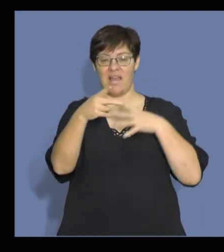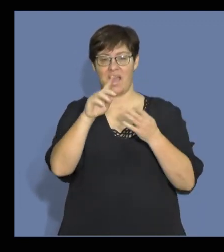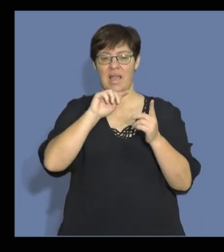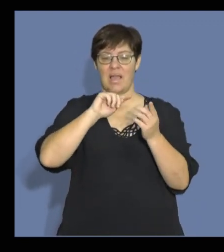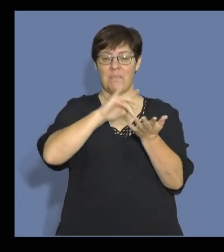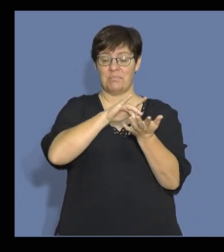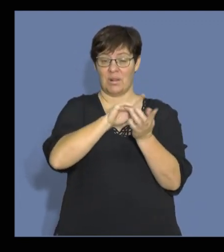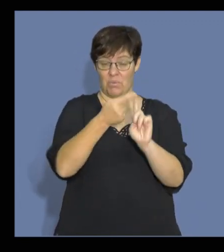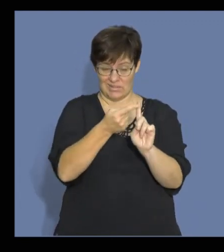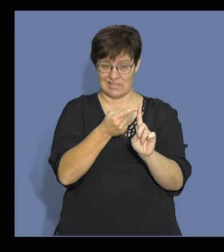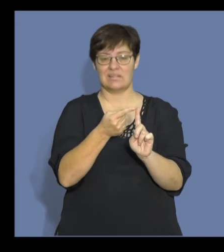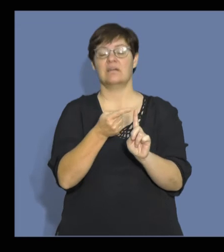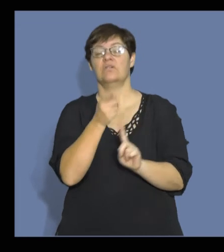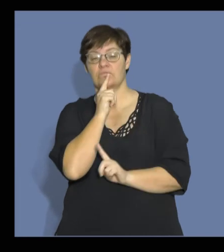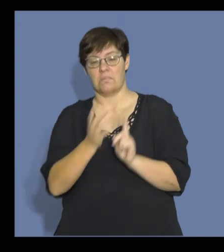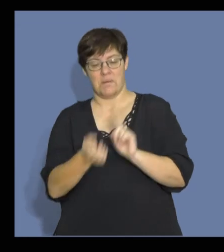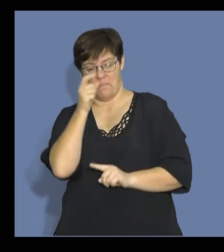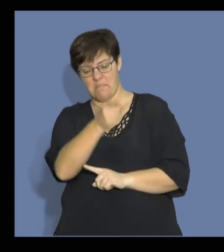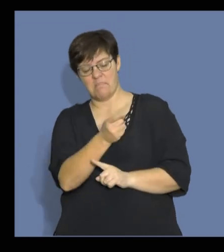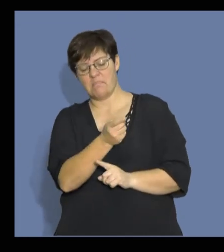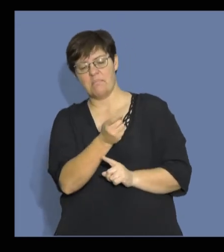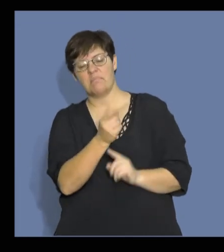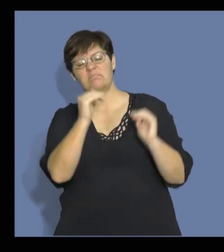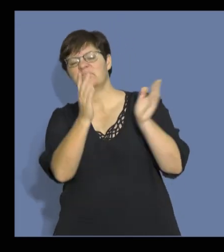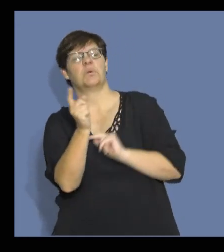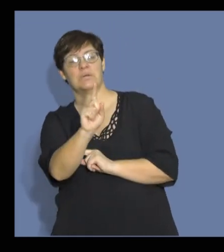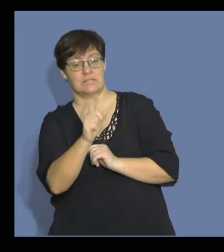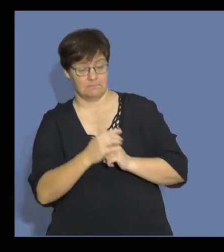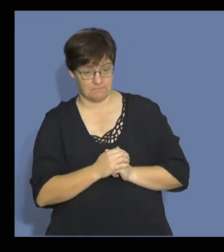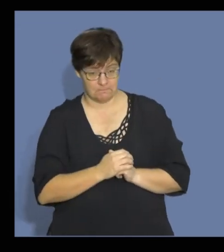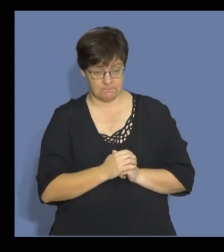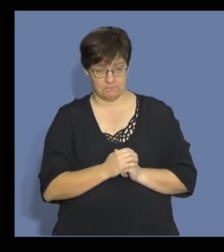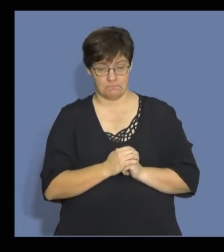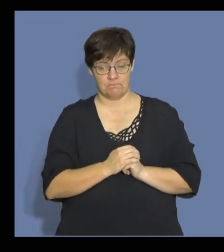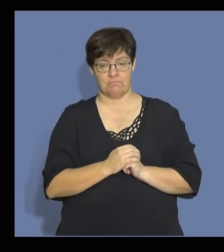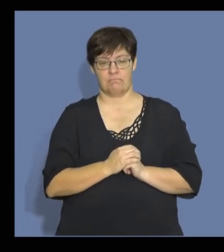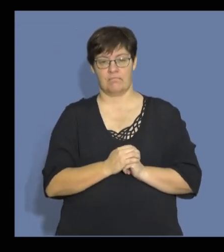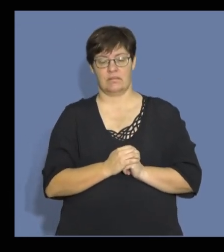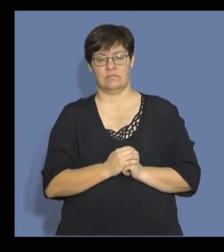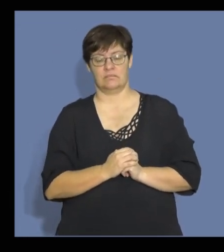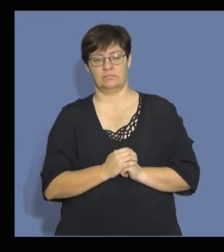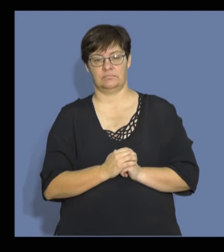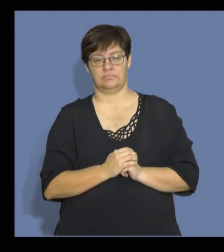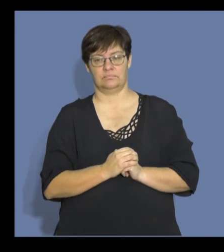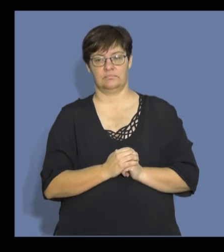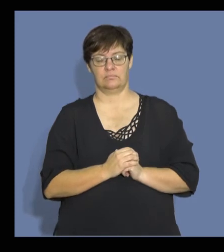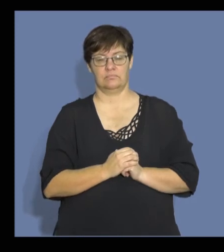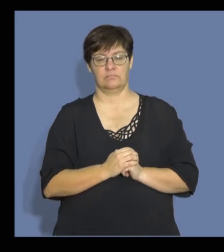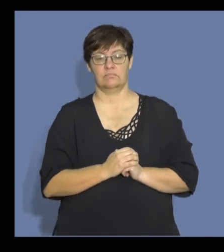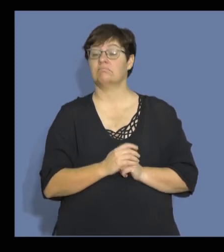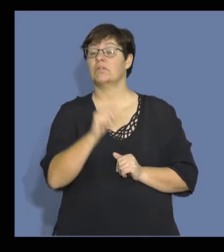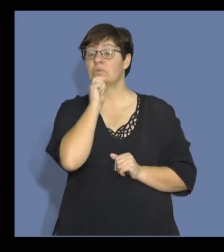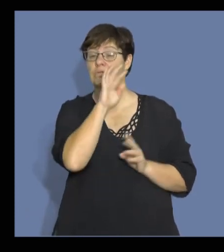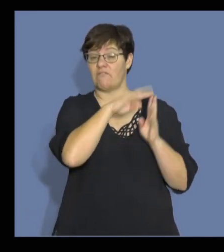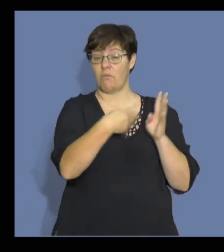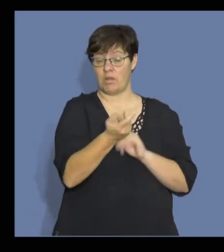the coordinates of that point there in the middle. Now, we're just going to jump straight in, use